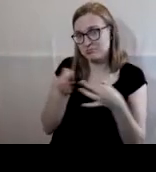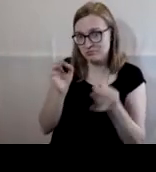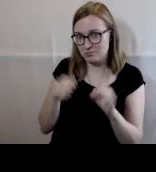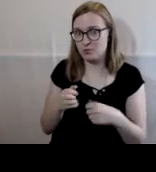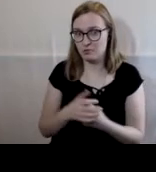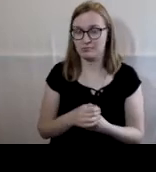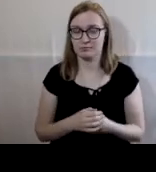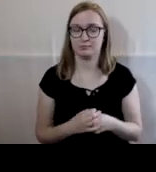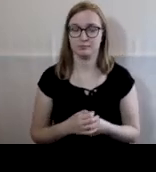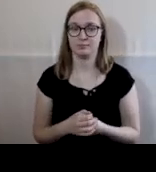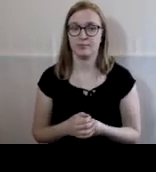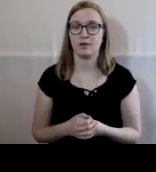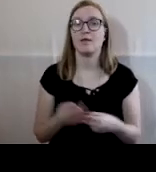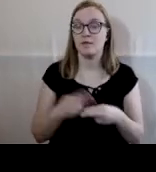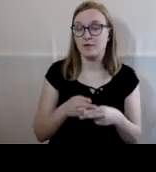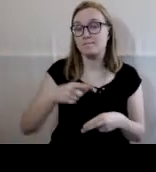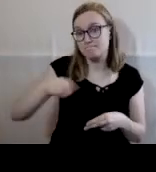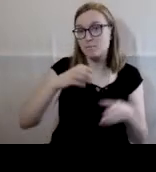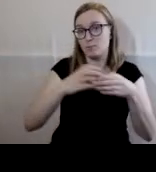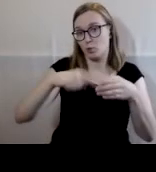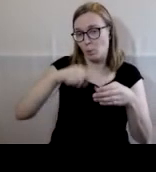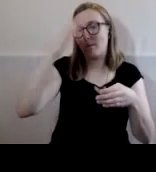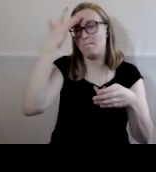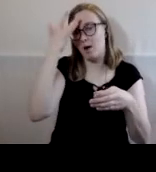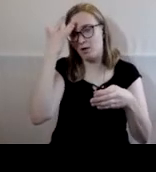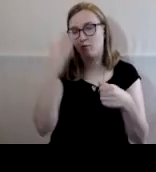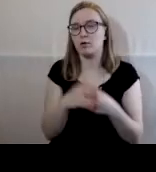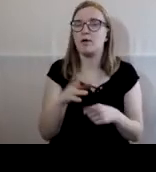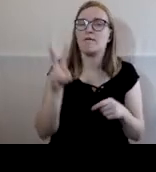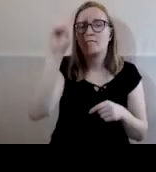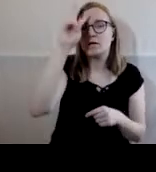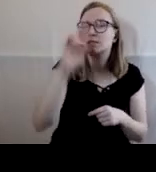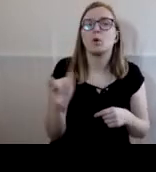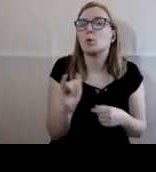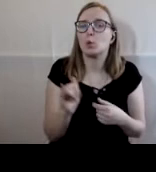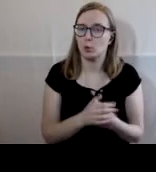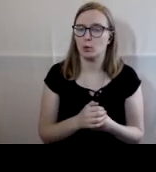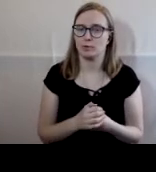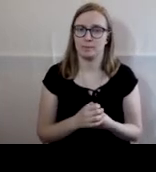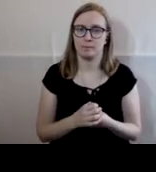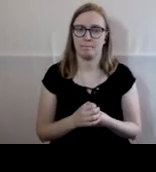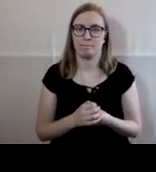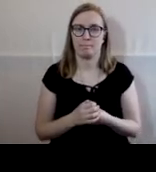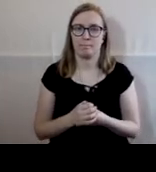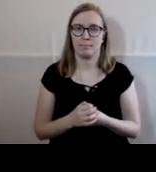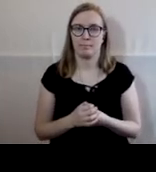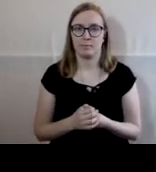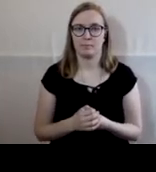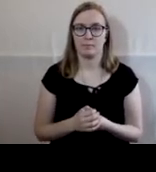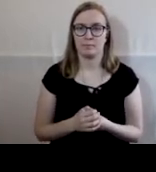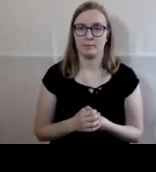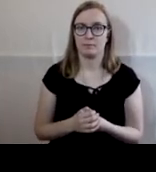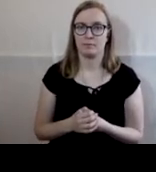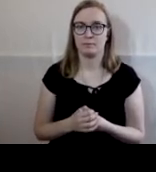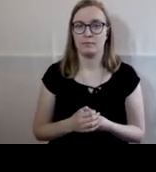those who might be able to, you know, they may not be able to think of all four